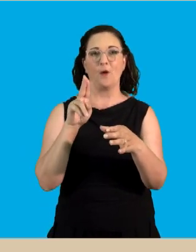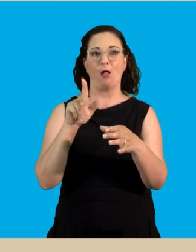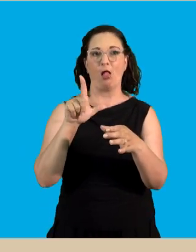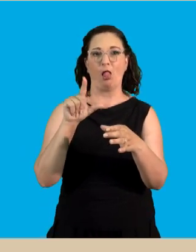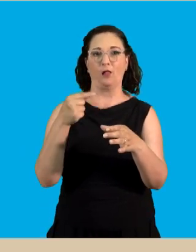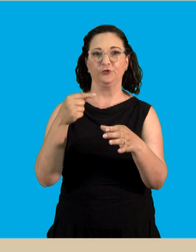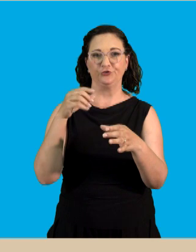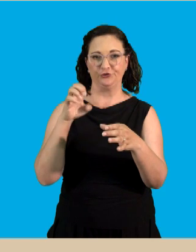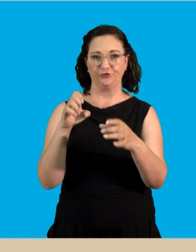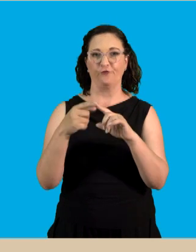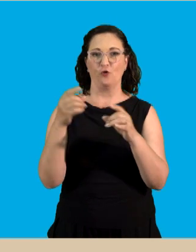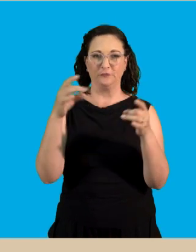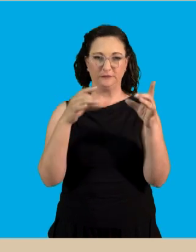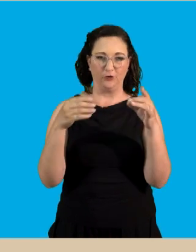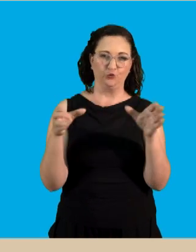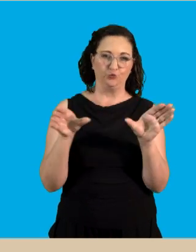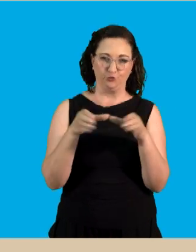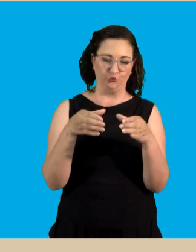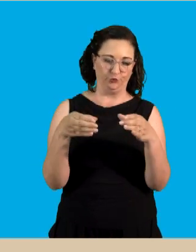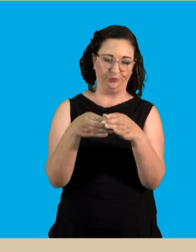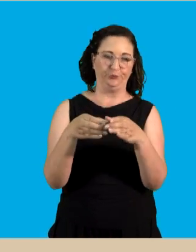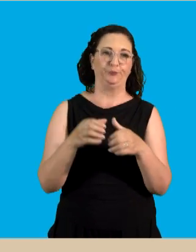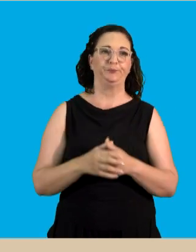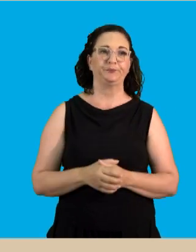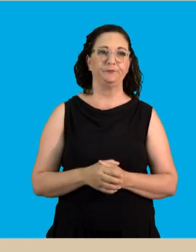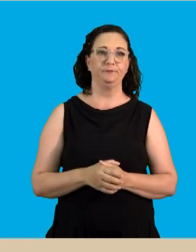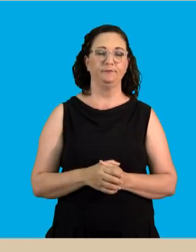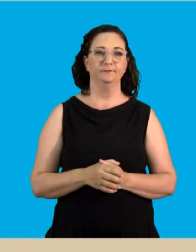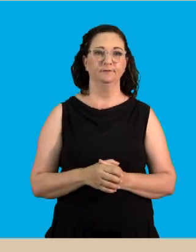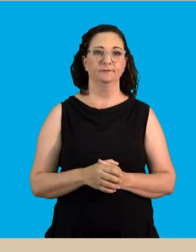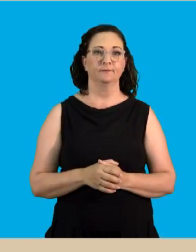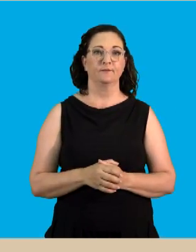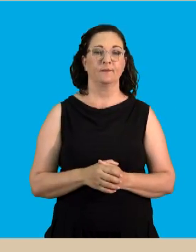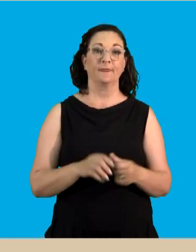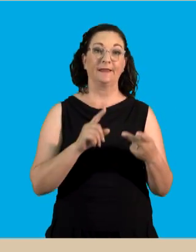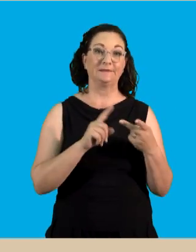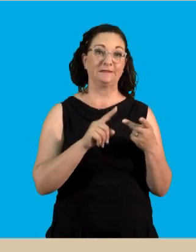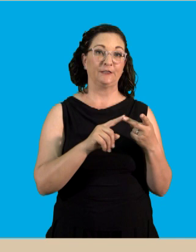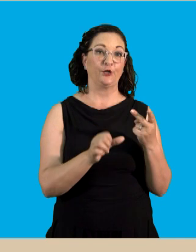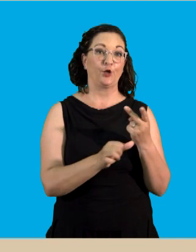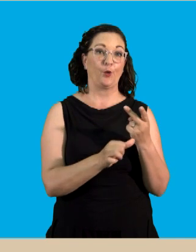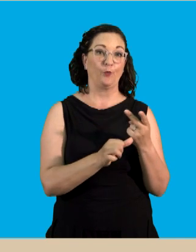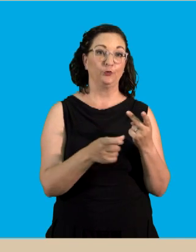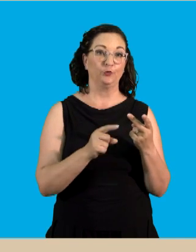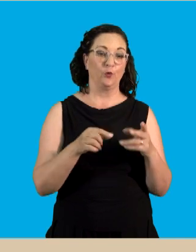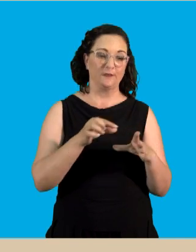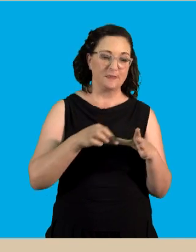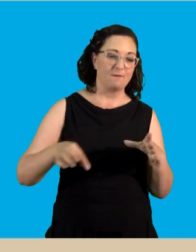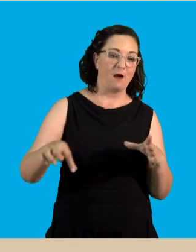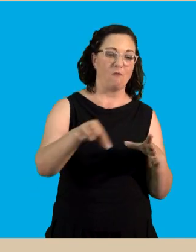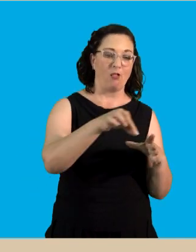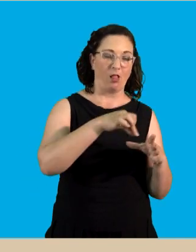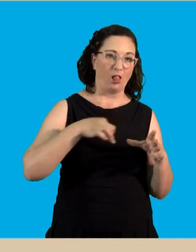bulge. Another most important thing that makes part of our Milky Way galaxy is our spiral